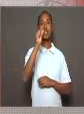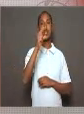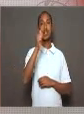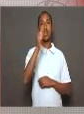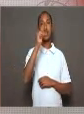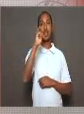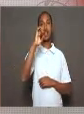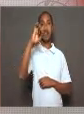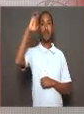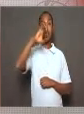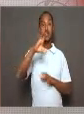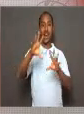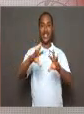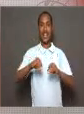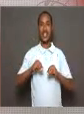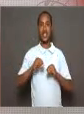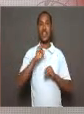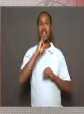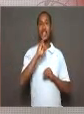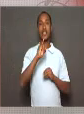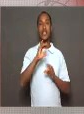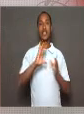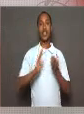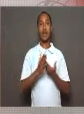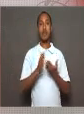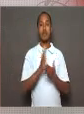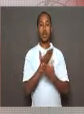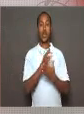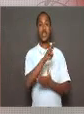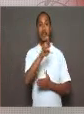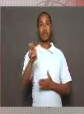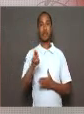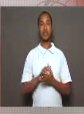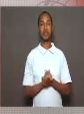electrostatic force of attraction is set up between them.